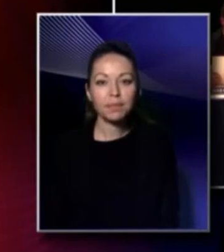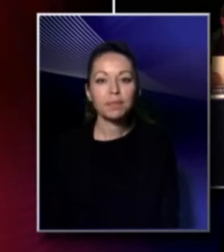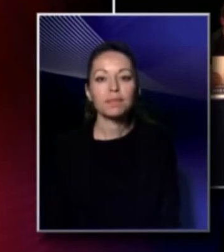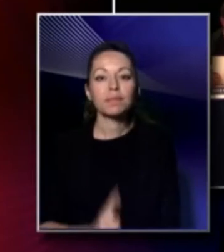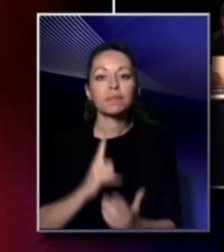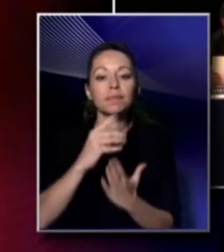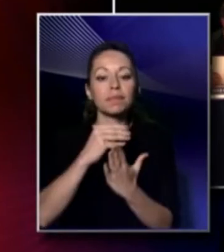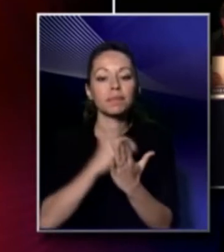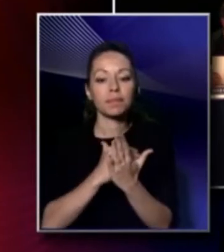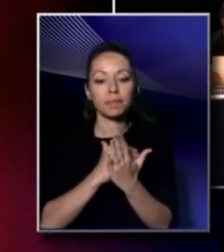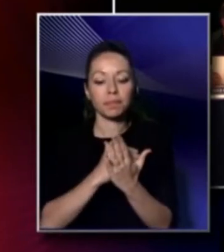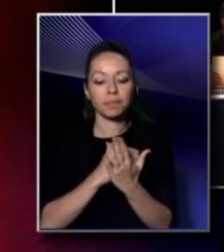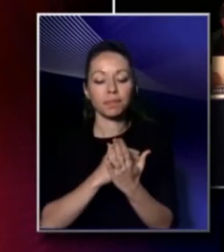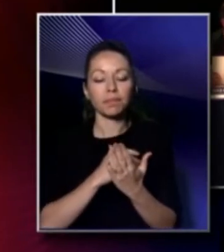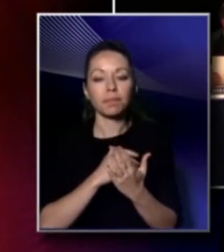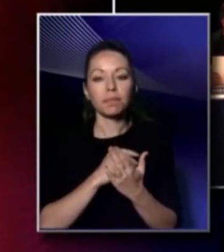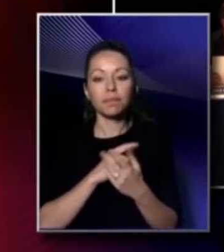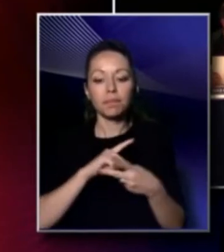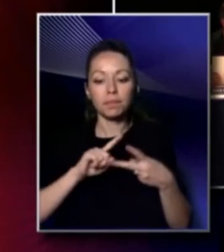Next is